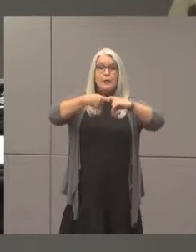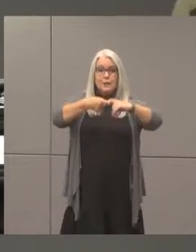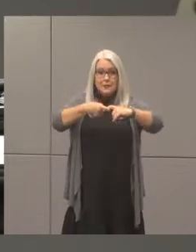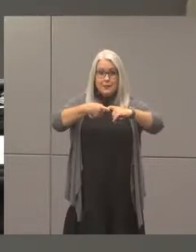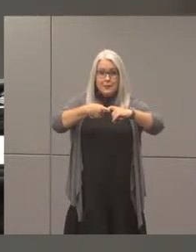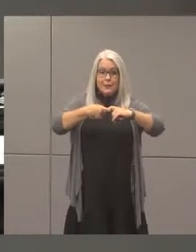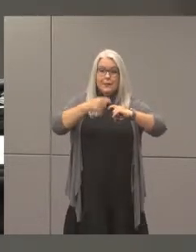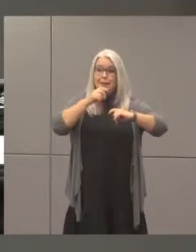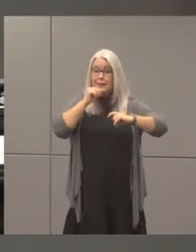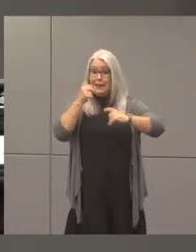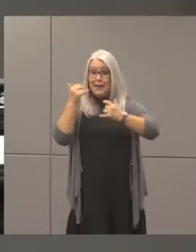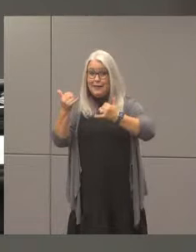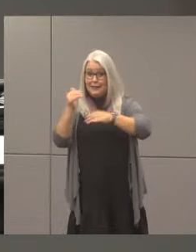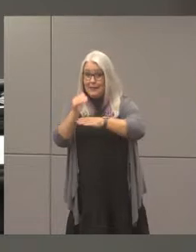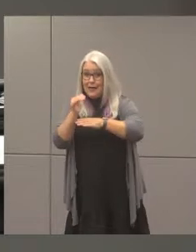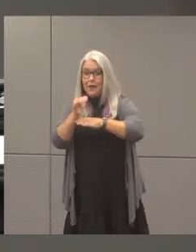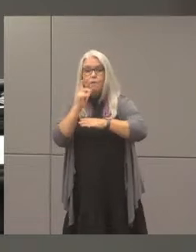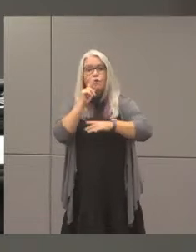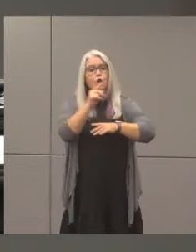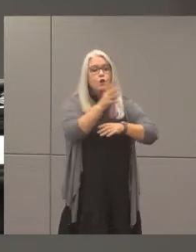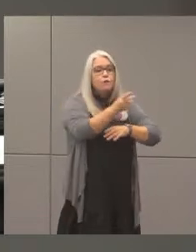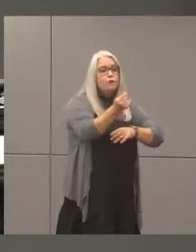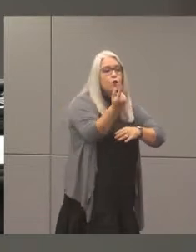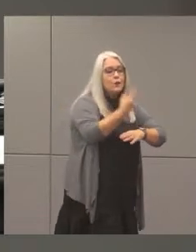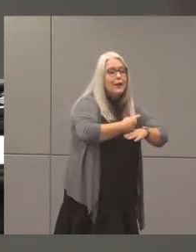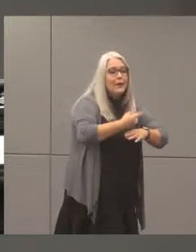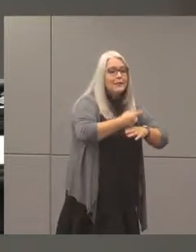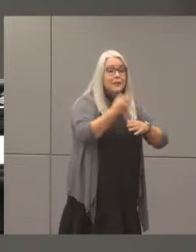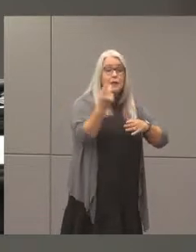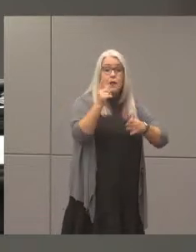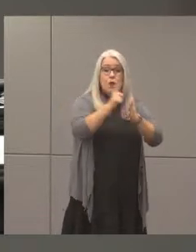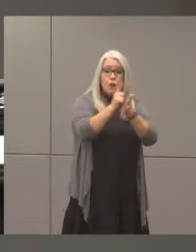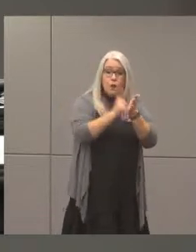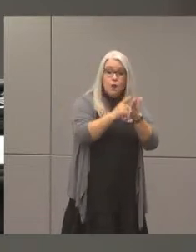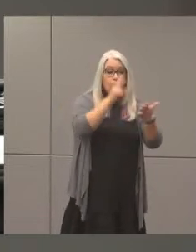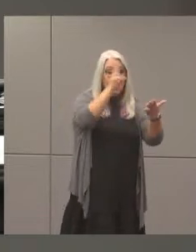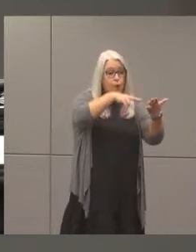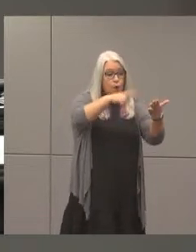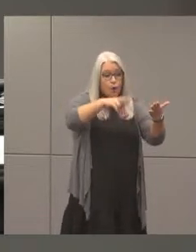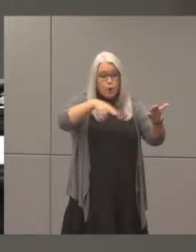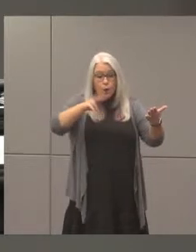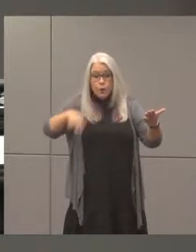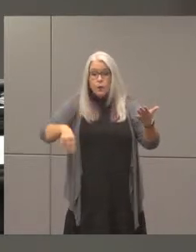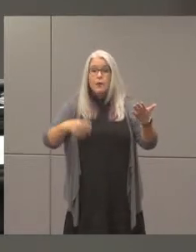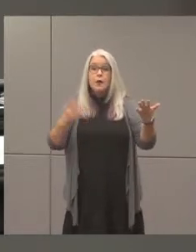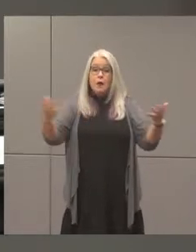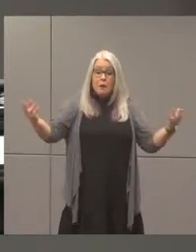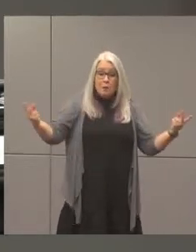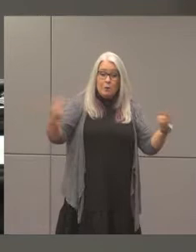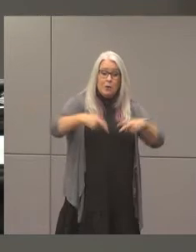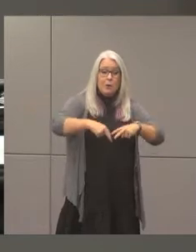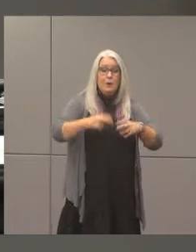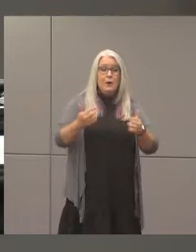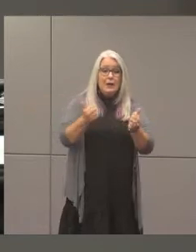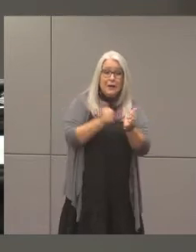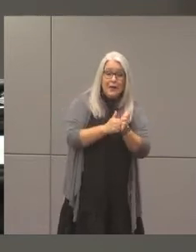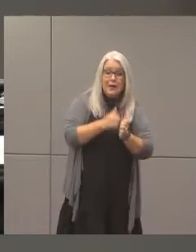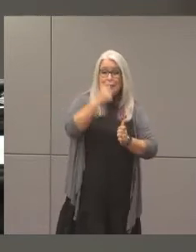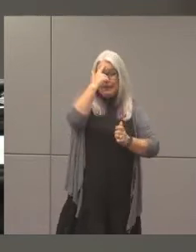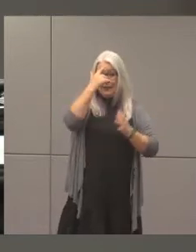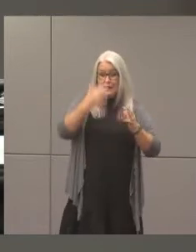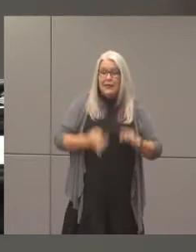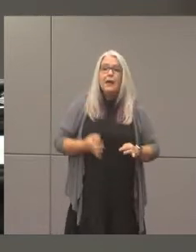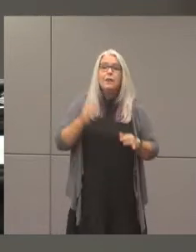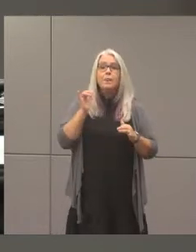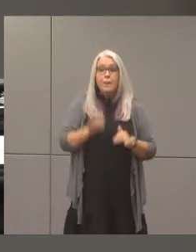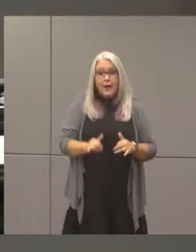not tonight, but for a few days, get the attorney to look at it, reconvene, and make the decision? That's a